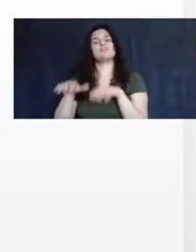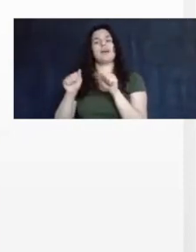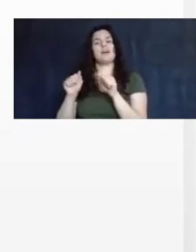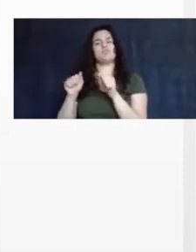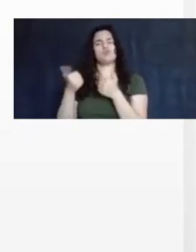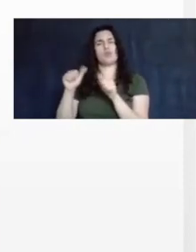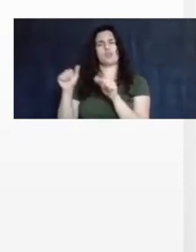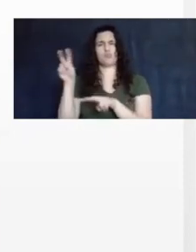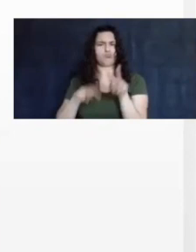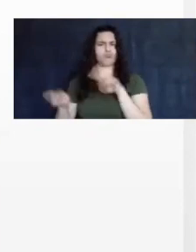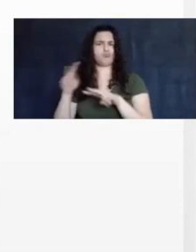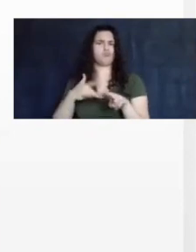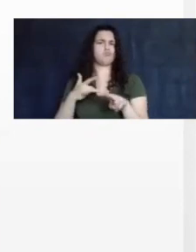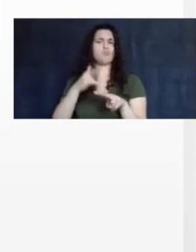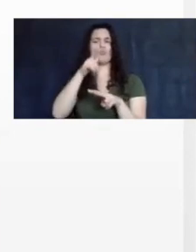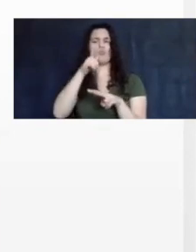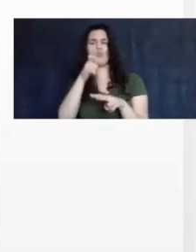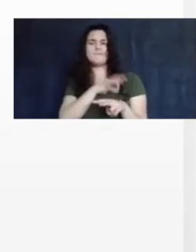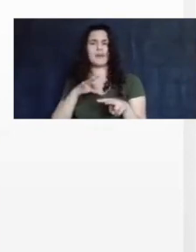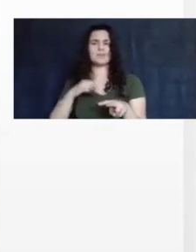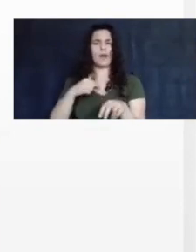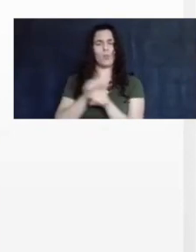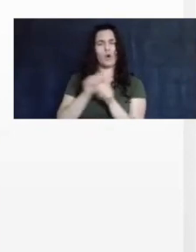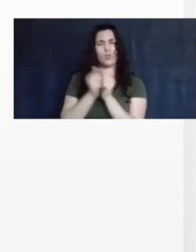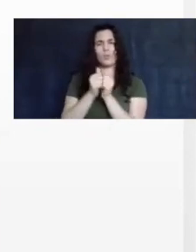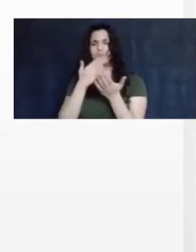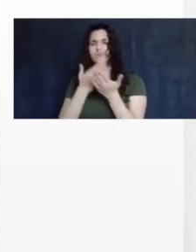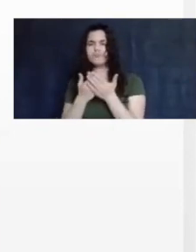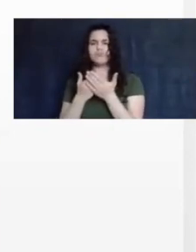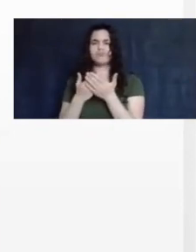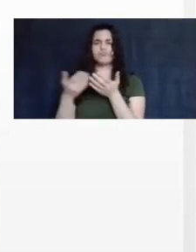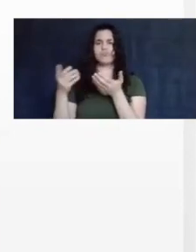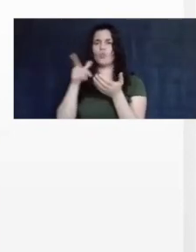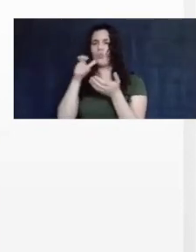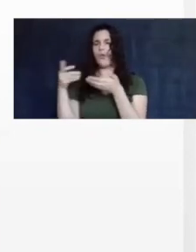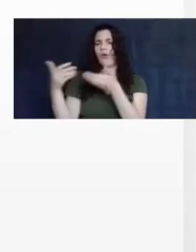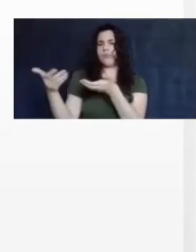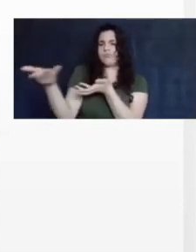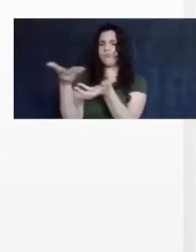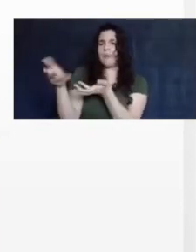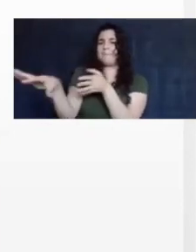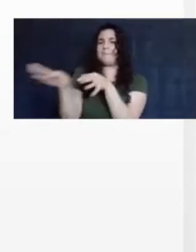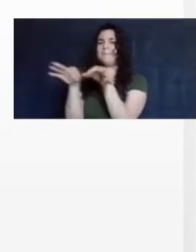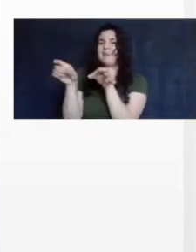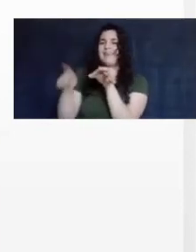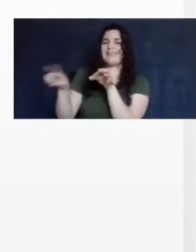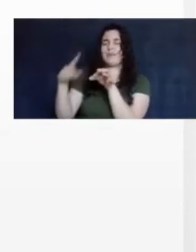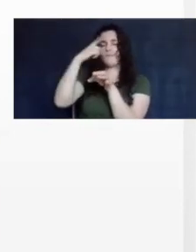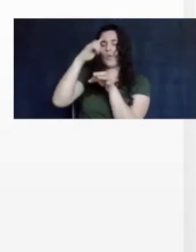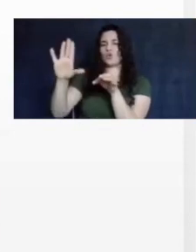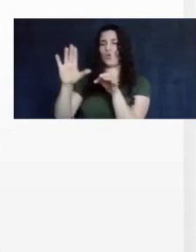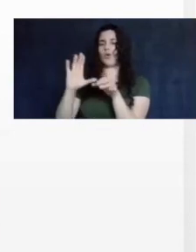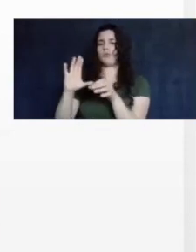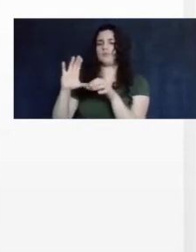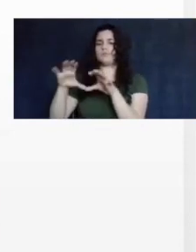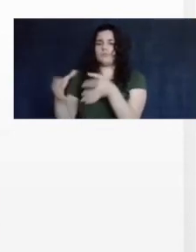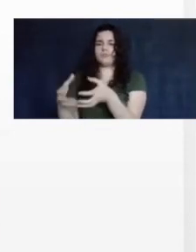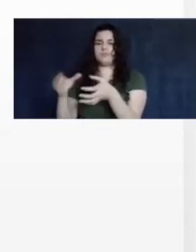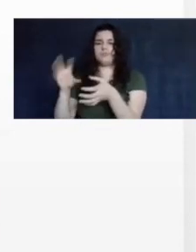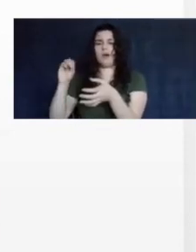and you feel you can work with, and select them for your committee. And then, of course, the design.